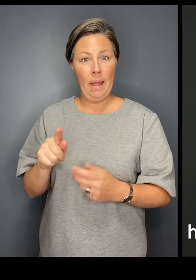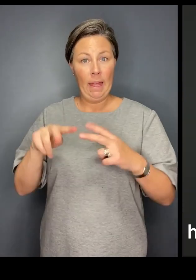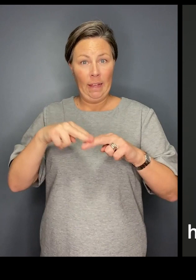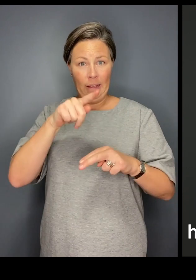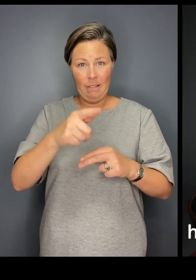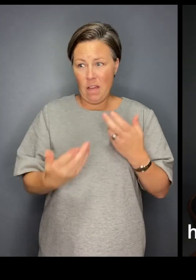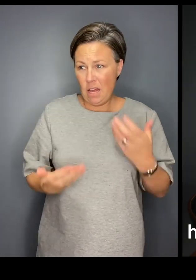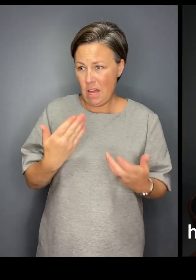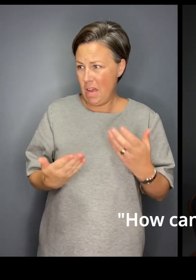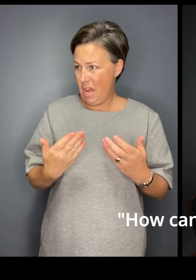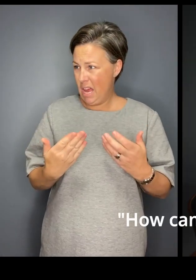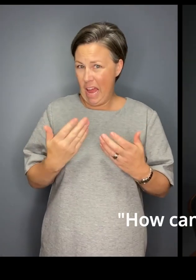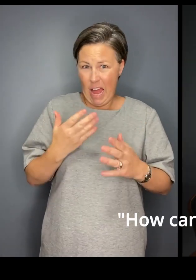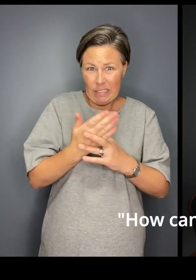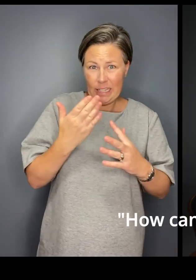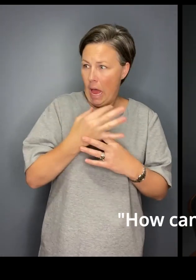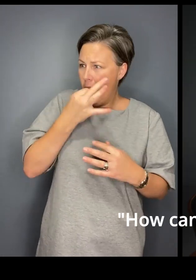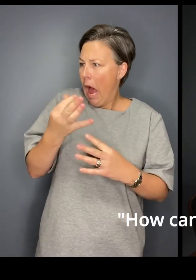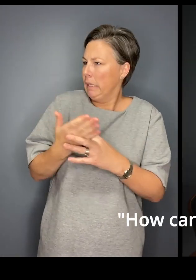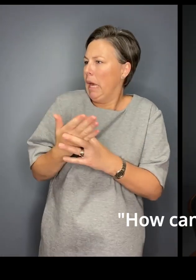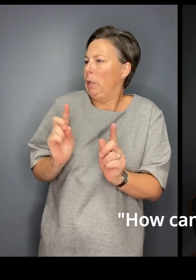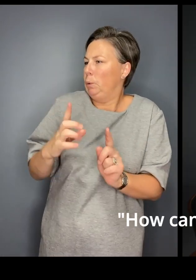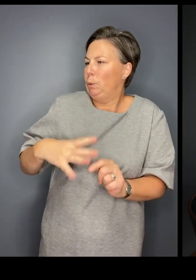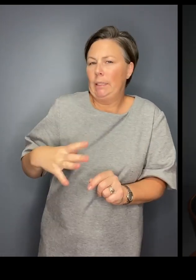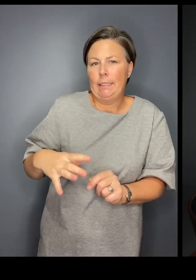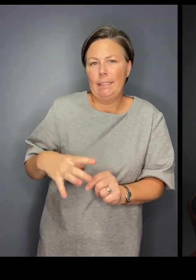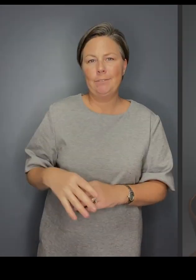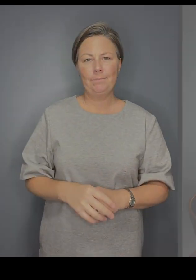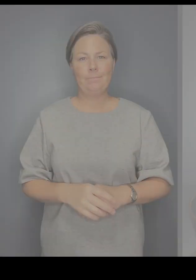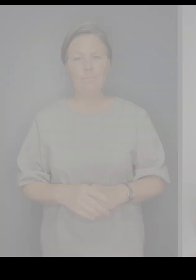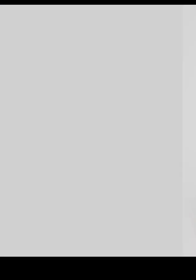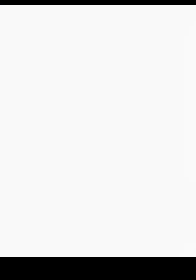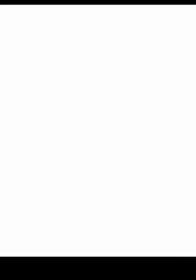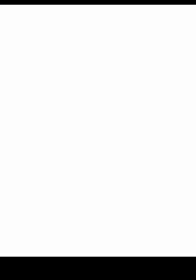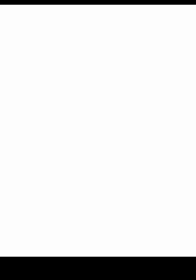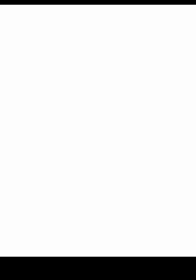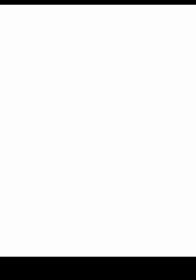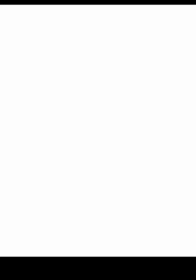if you're not sure how to include them, ask, how can we make this more accessible? Absolutely, Kate.